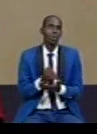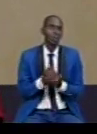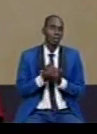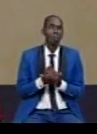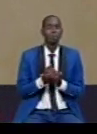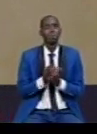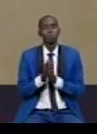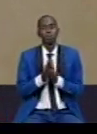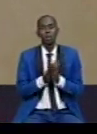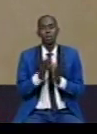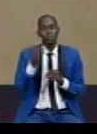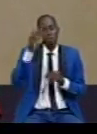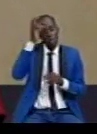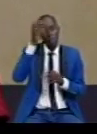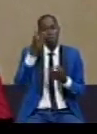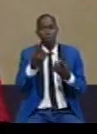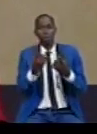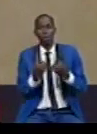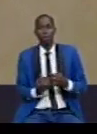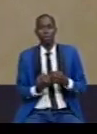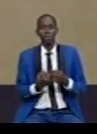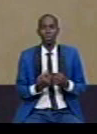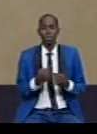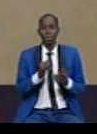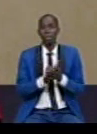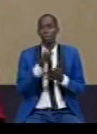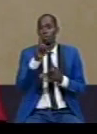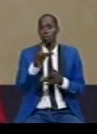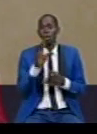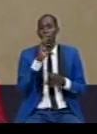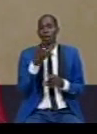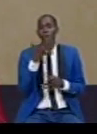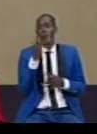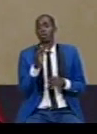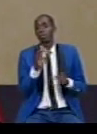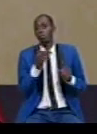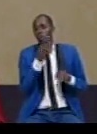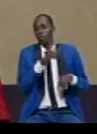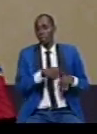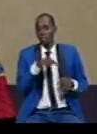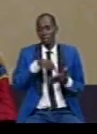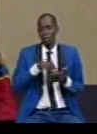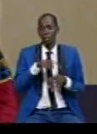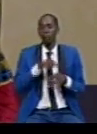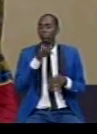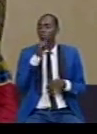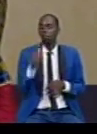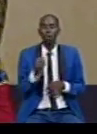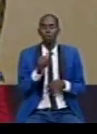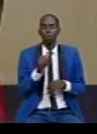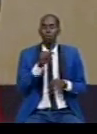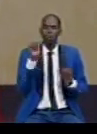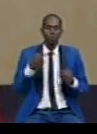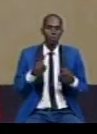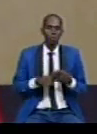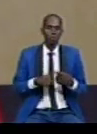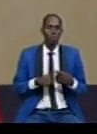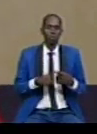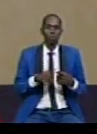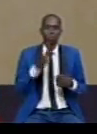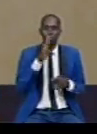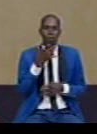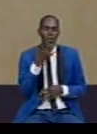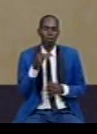the devil came. He said, you survive on the other one. This one, you will not survive it. I said, you will tell lie. You came in a wrong